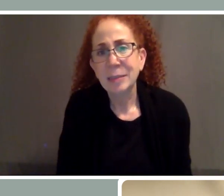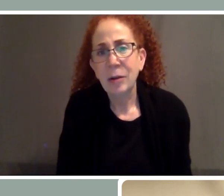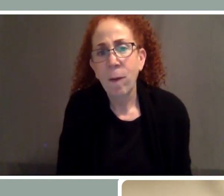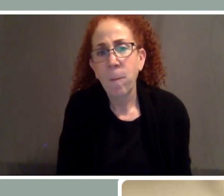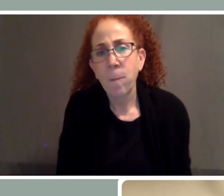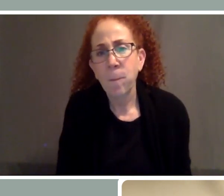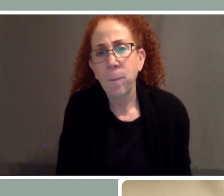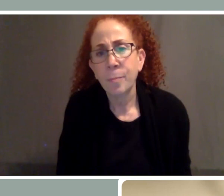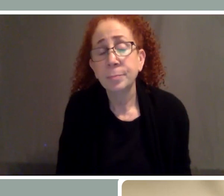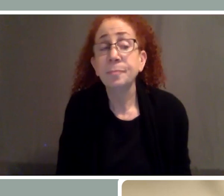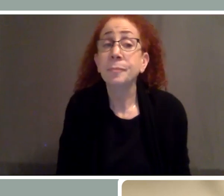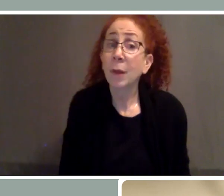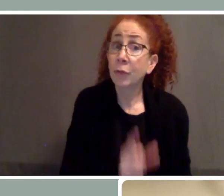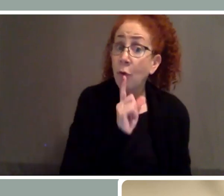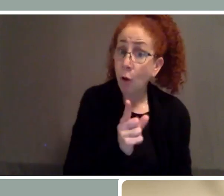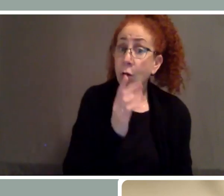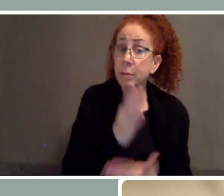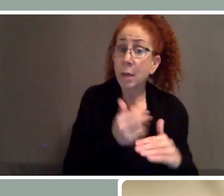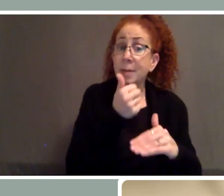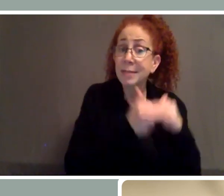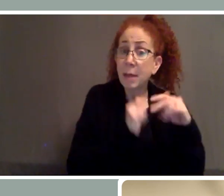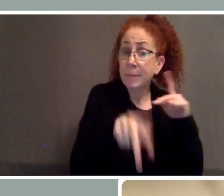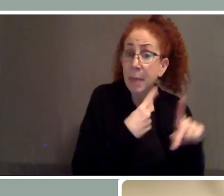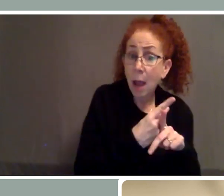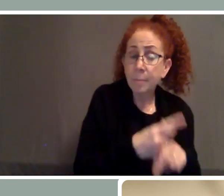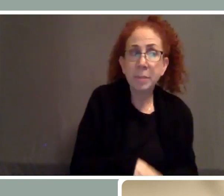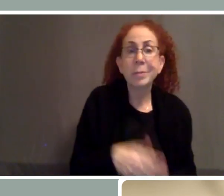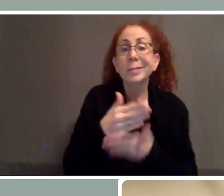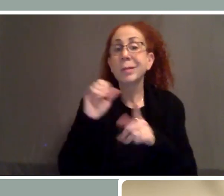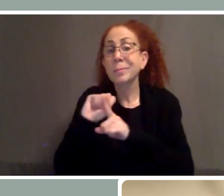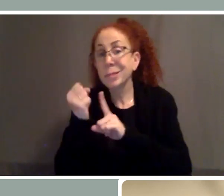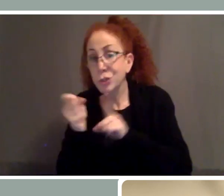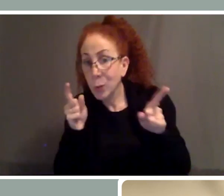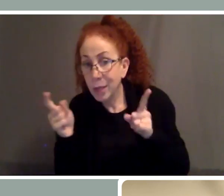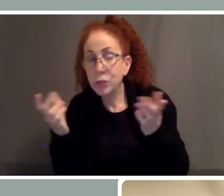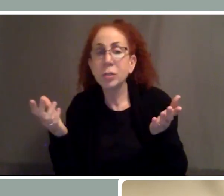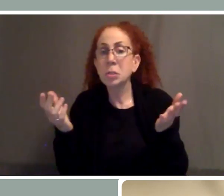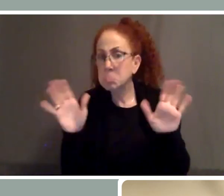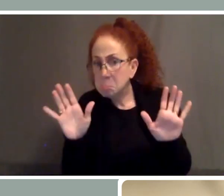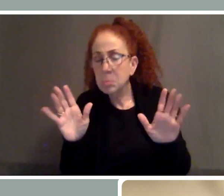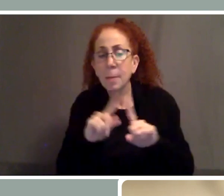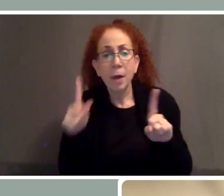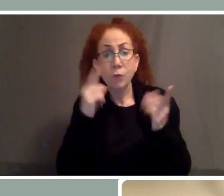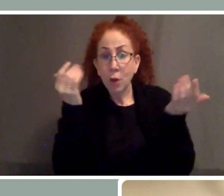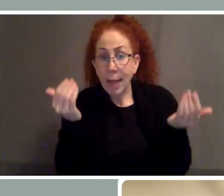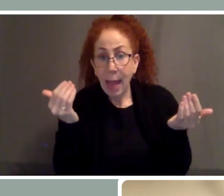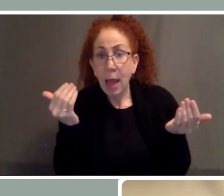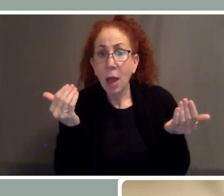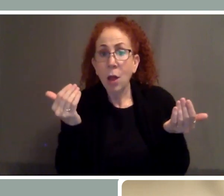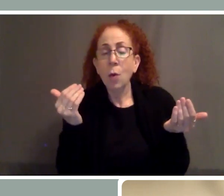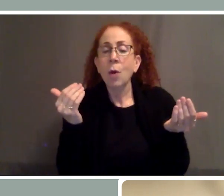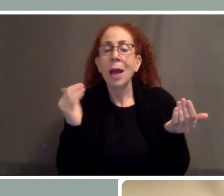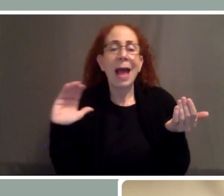There are certain subtypes and certain situations where we think of it, but right now our